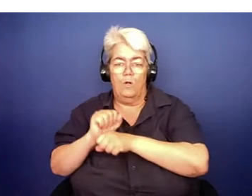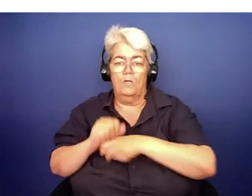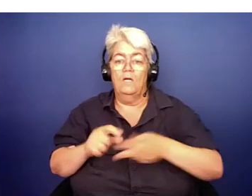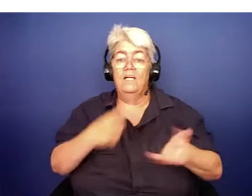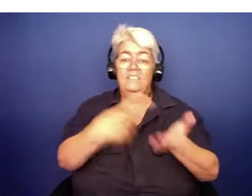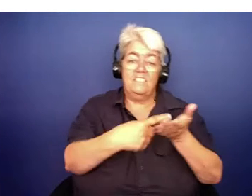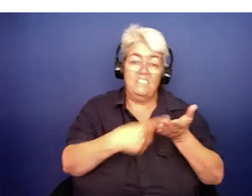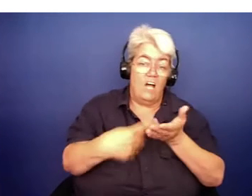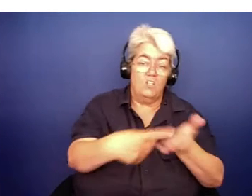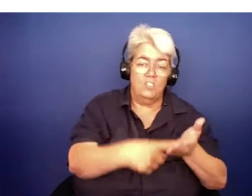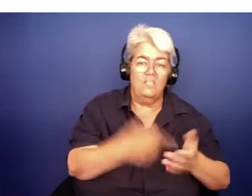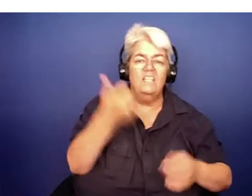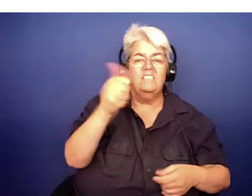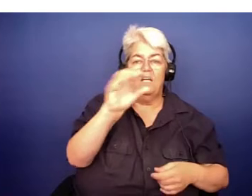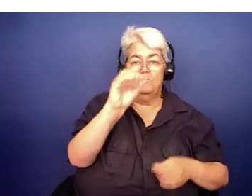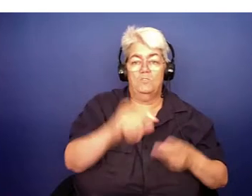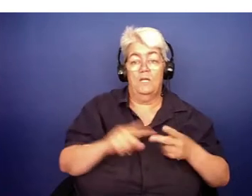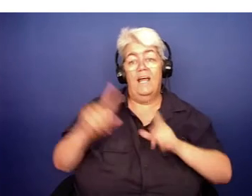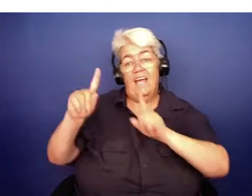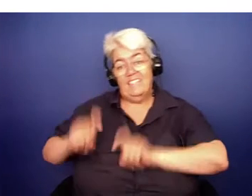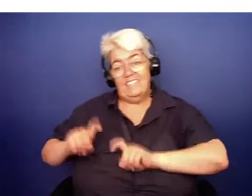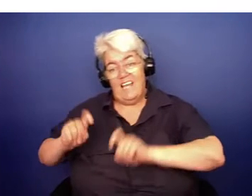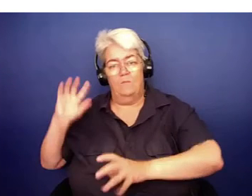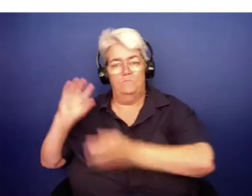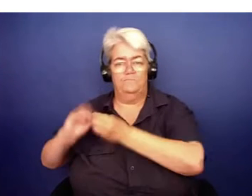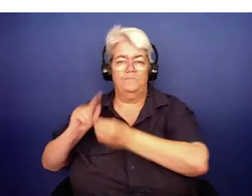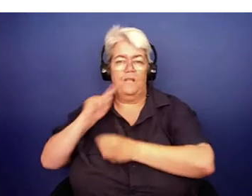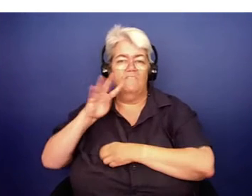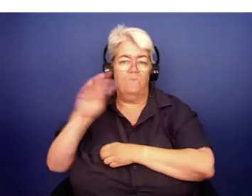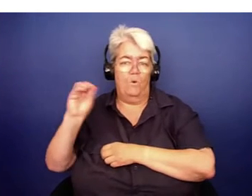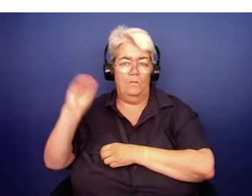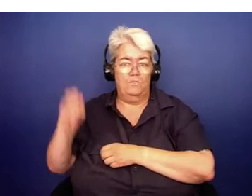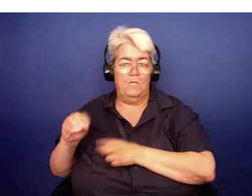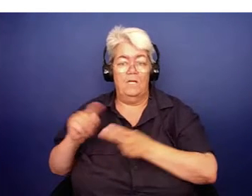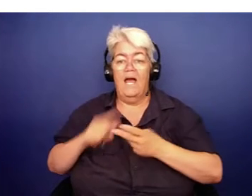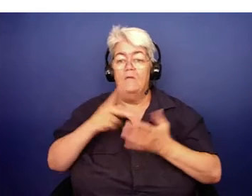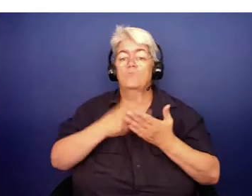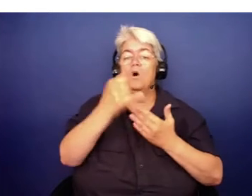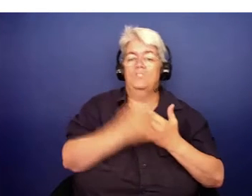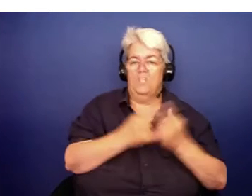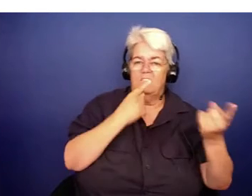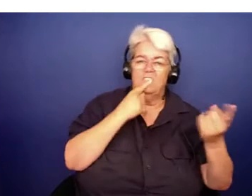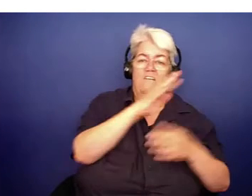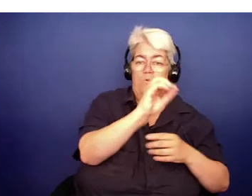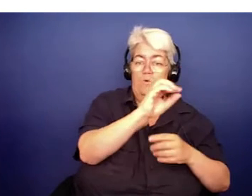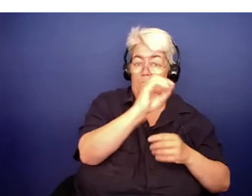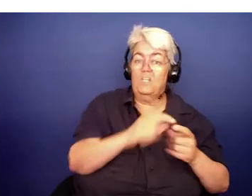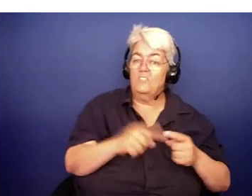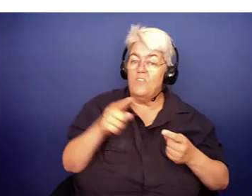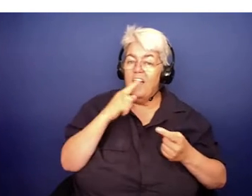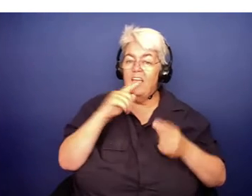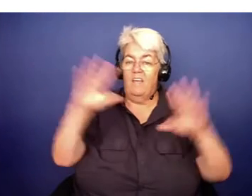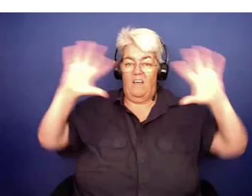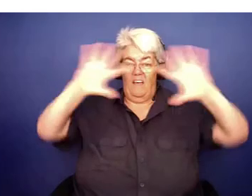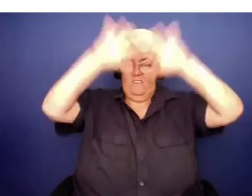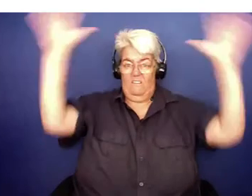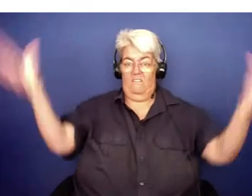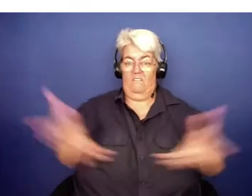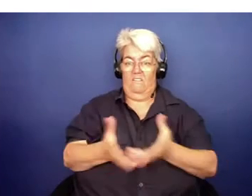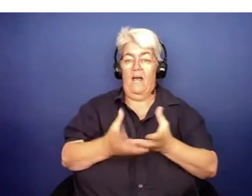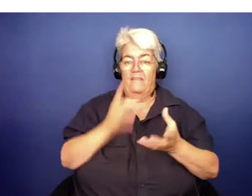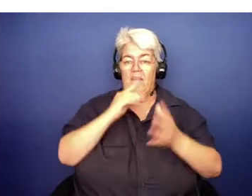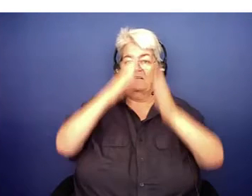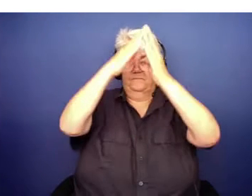Your exams will be worth 40%, and your project will be worth 40%, just as an example. So they divide out and